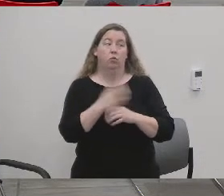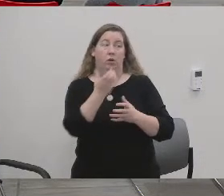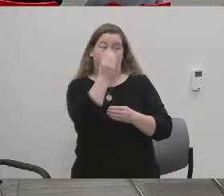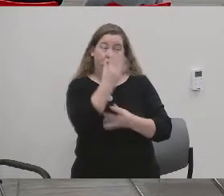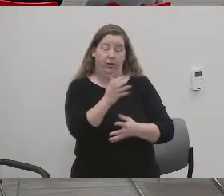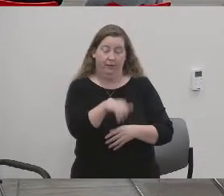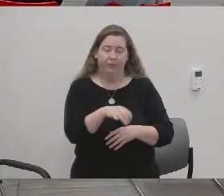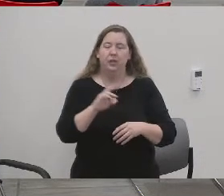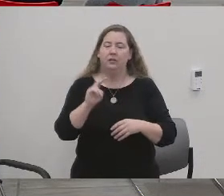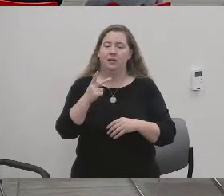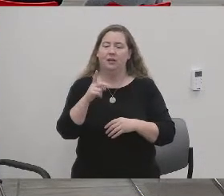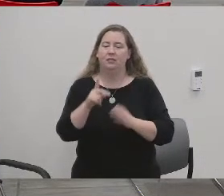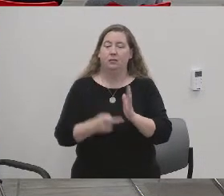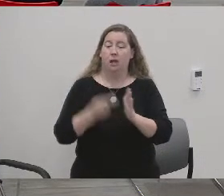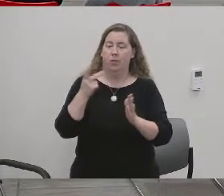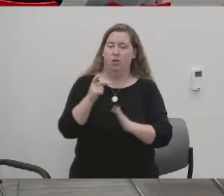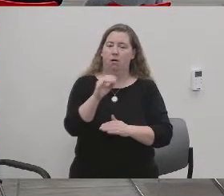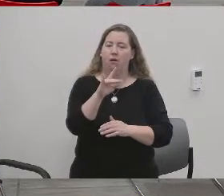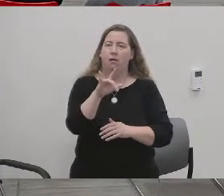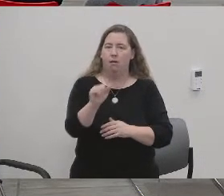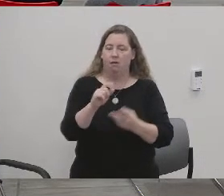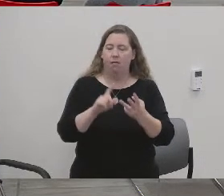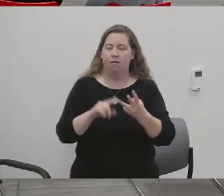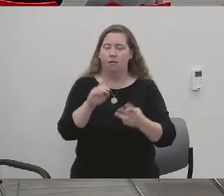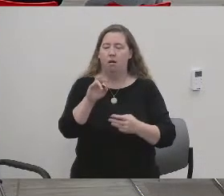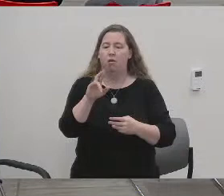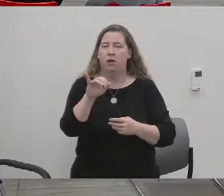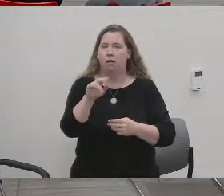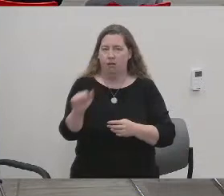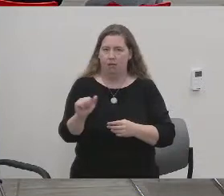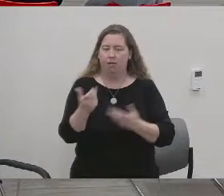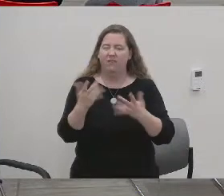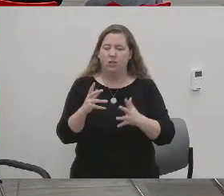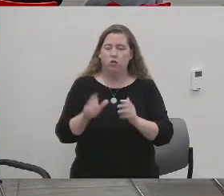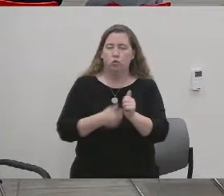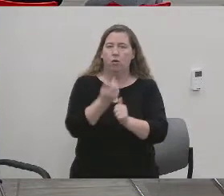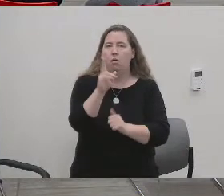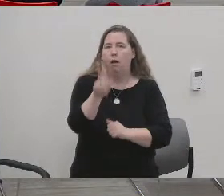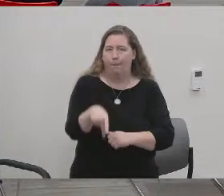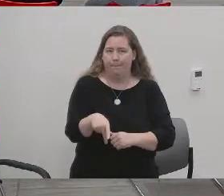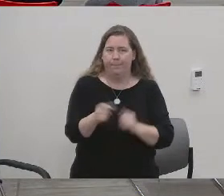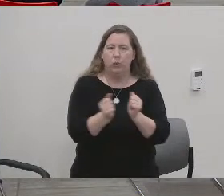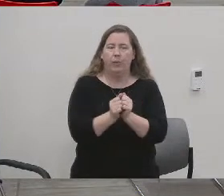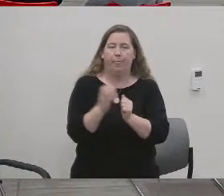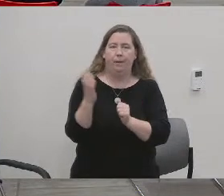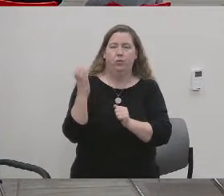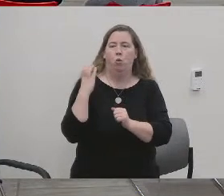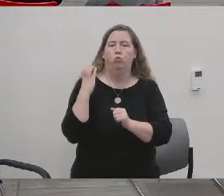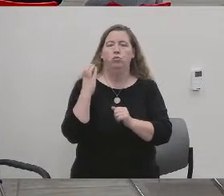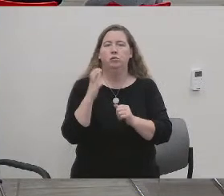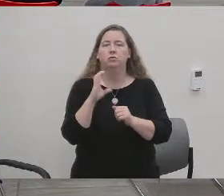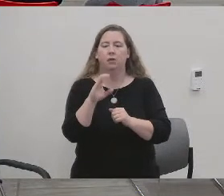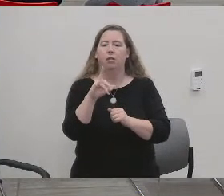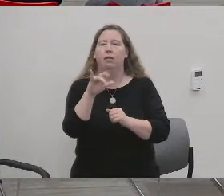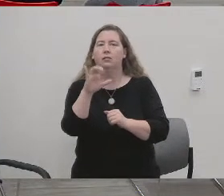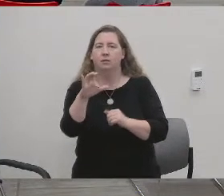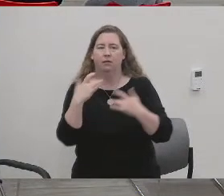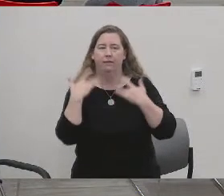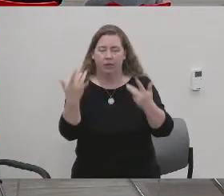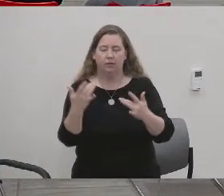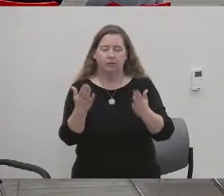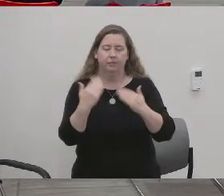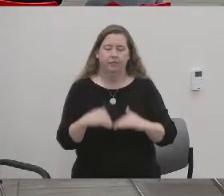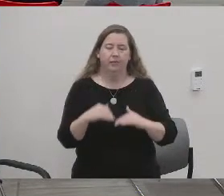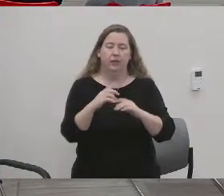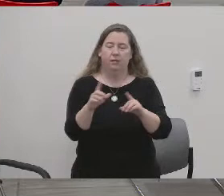And second doubles of Annika and Ariana finished runner-up in that Coaches Classic event. At the Division I sectionals a